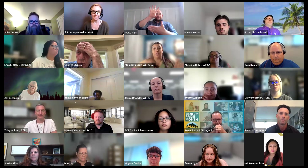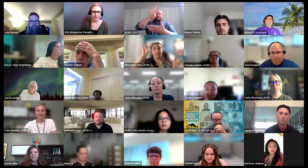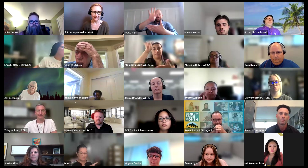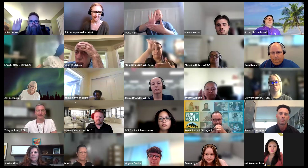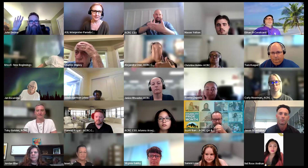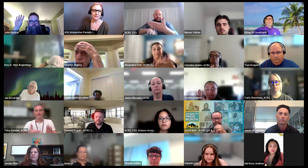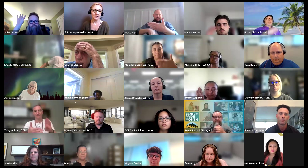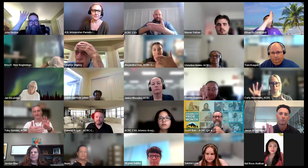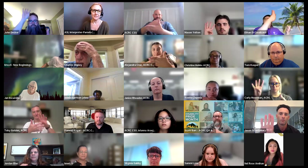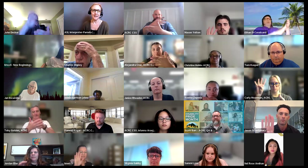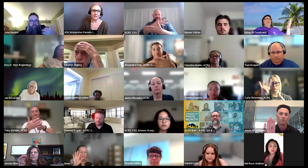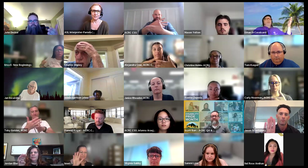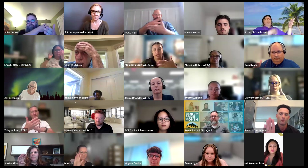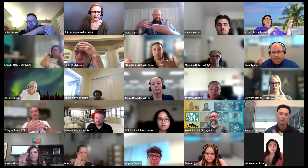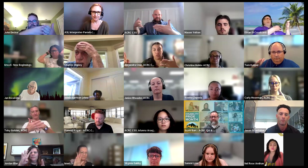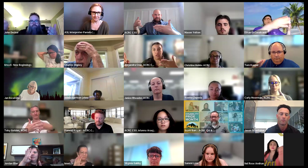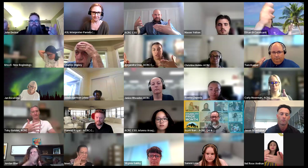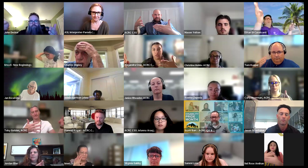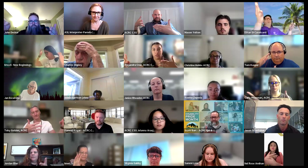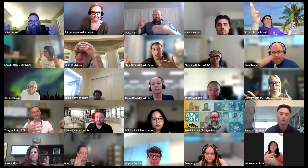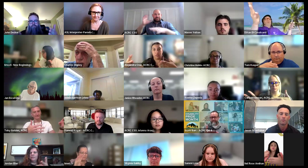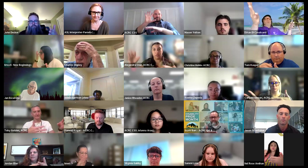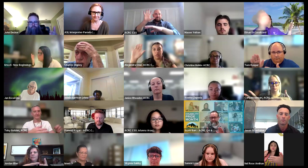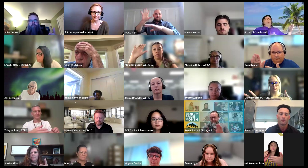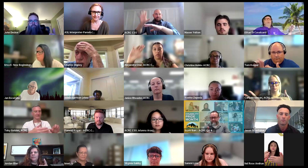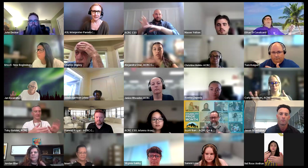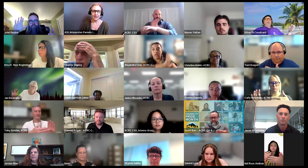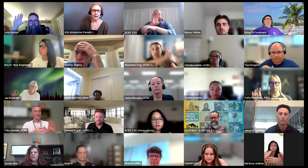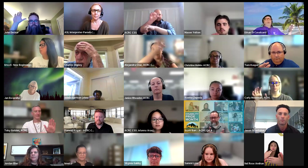all again together. So schedule,